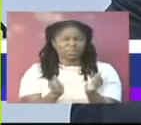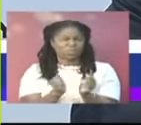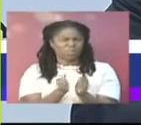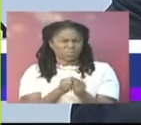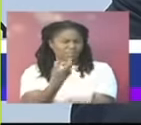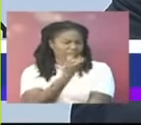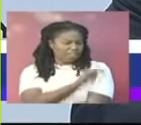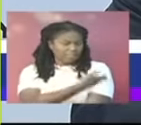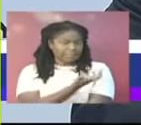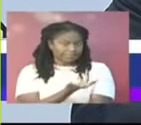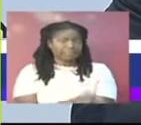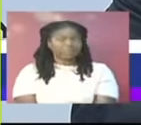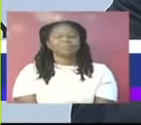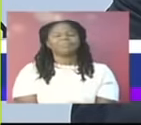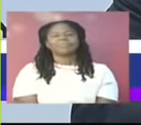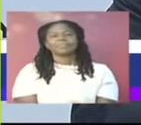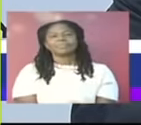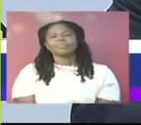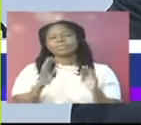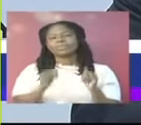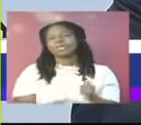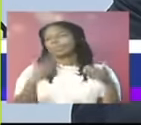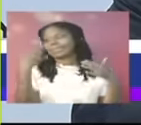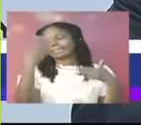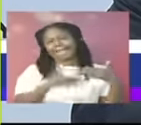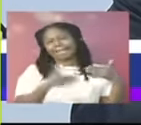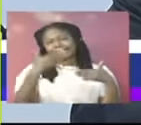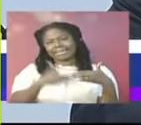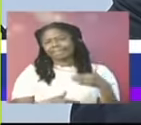into the epidemiological updates, if we can have the first slide for that.